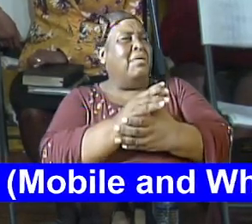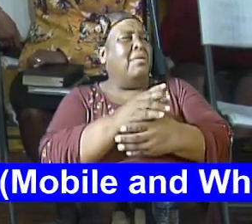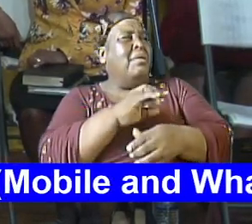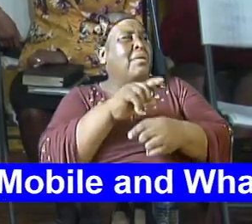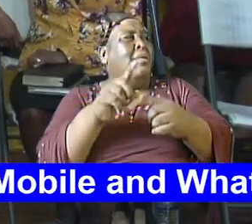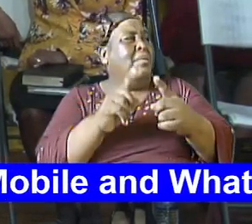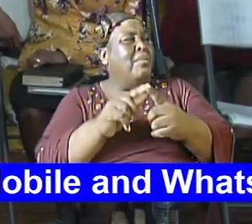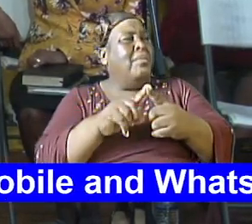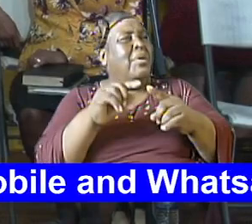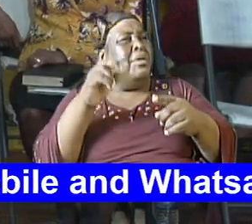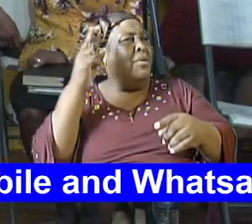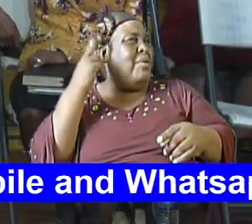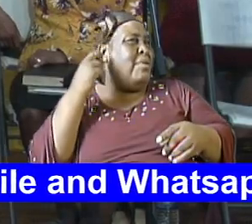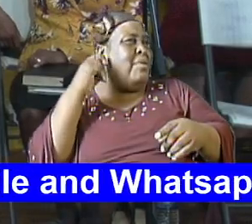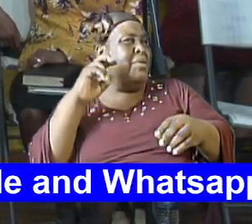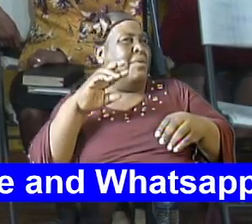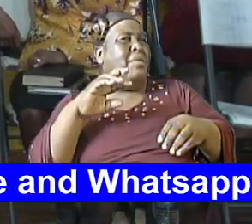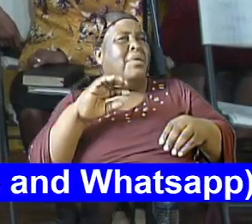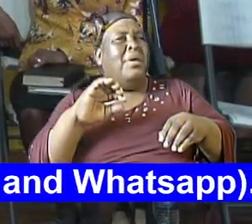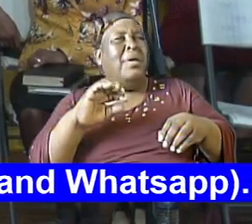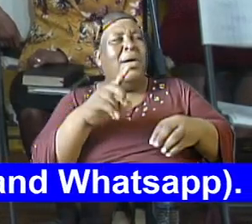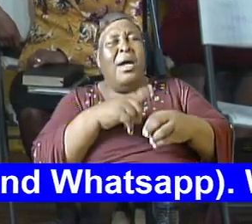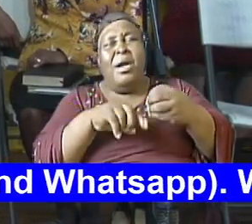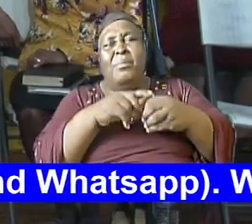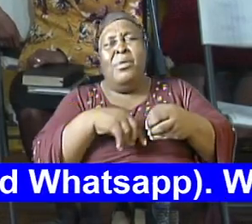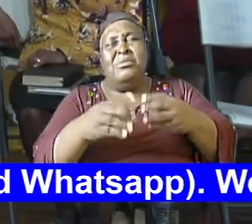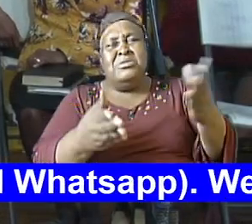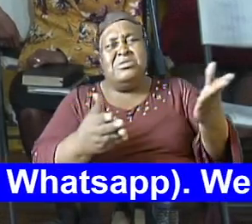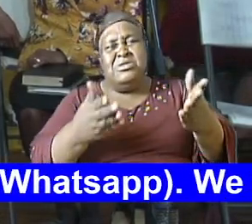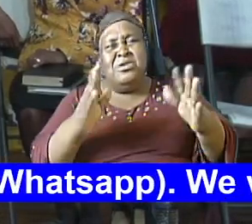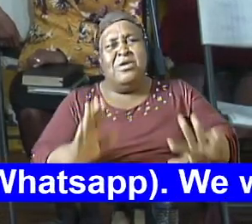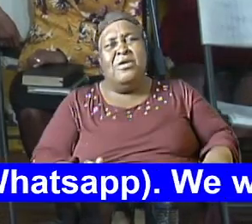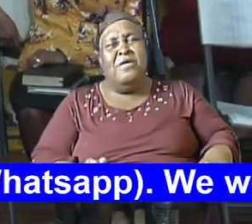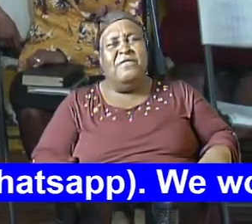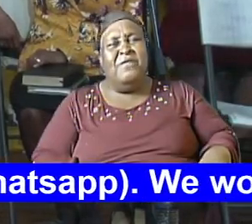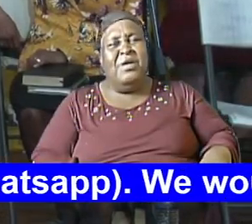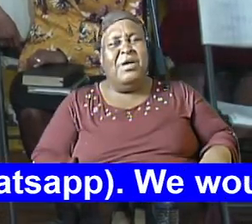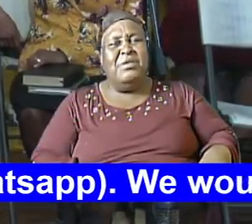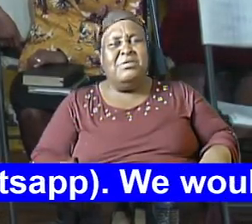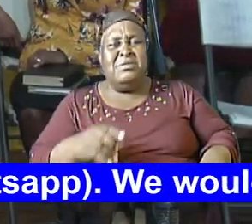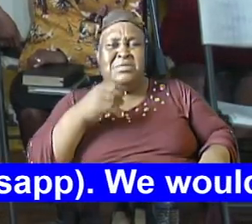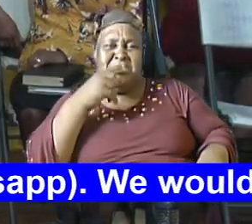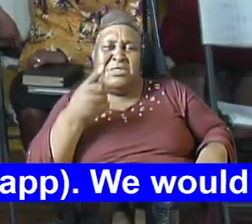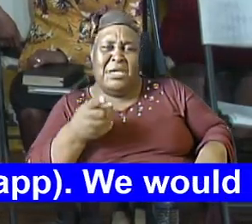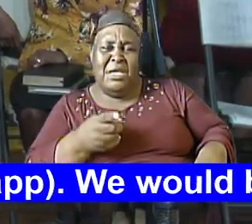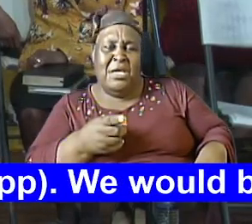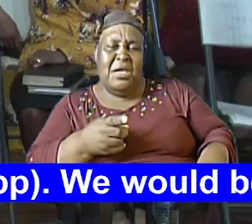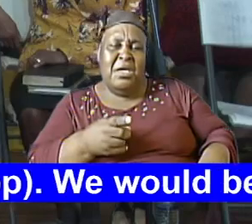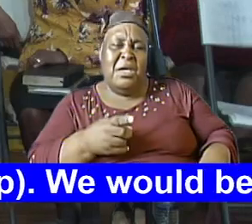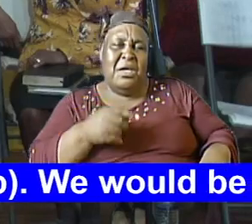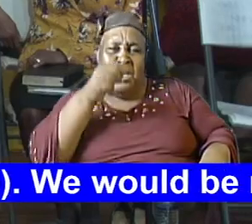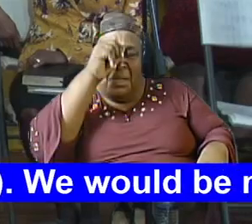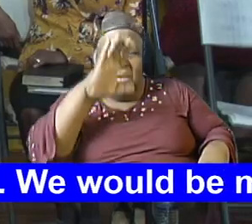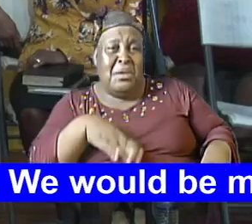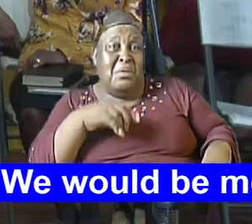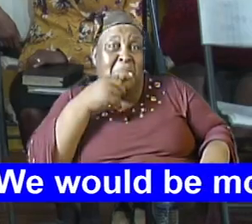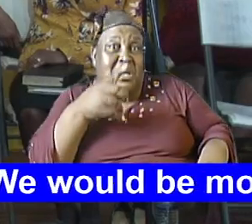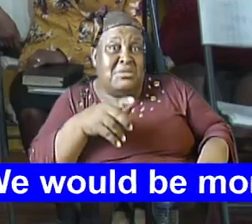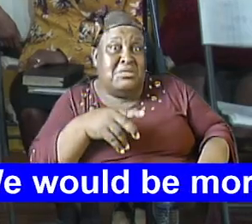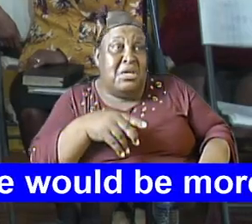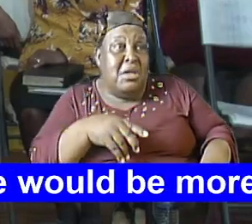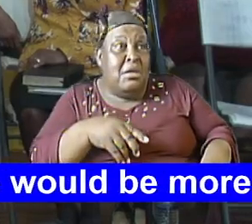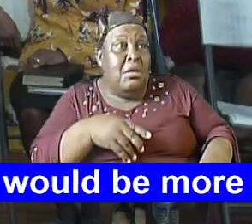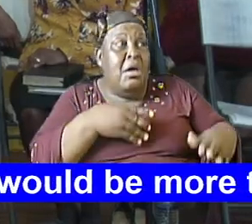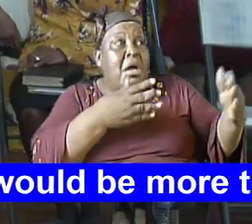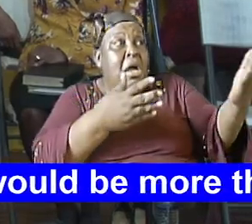The man, when he heard about how this servant treated the other little fellow for a little bit of money, he said, what? Come, send him, come, man. And